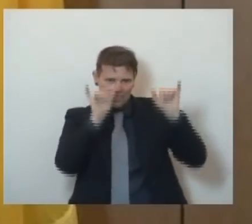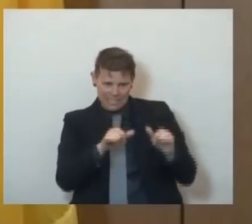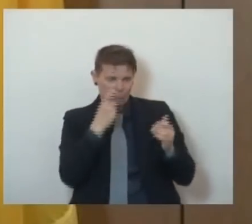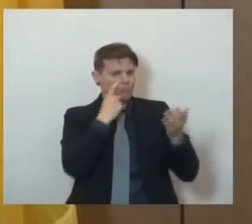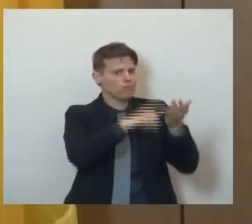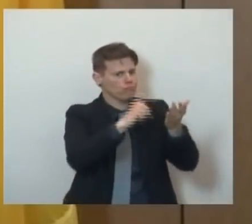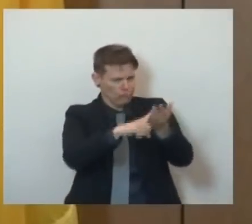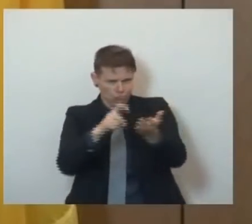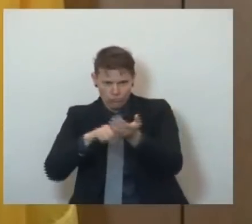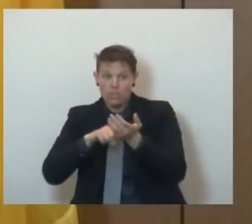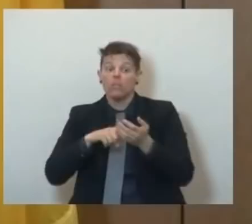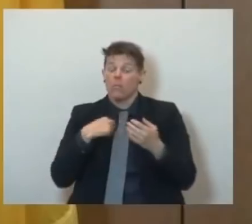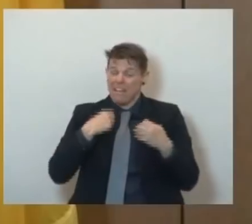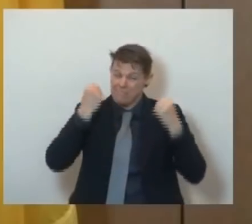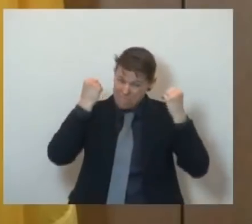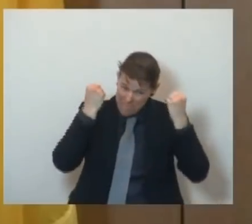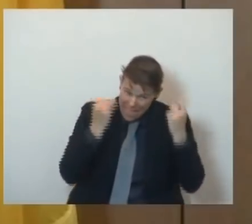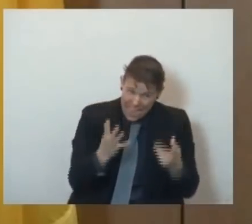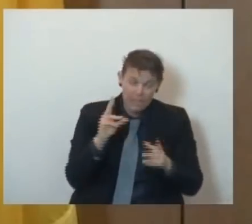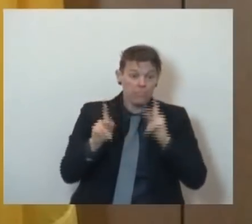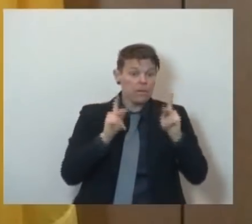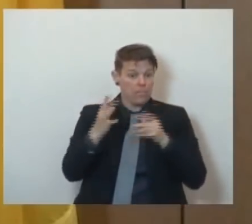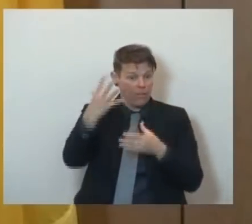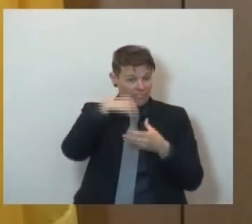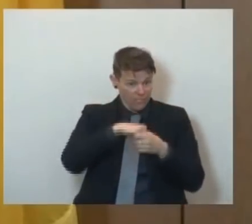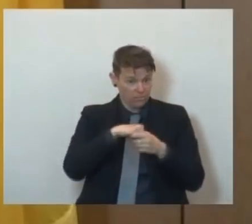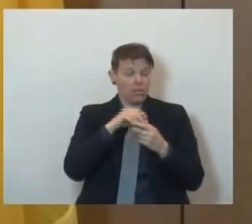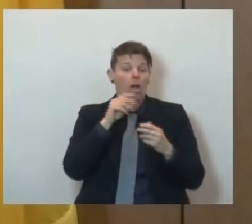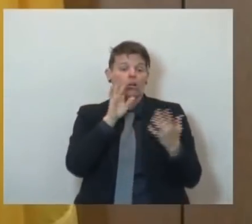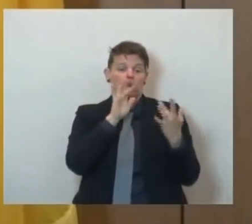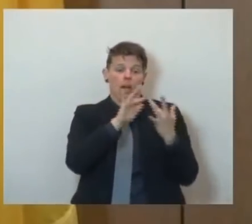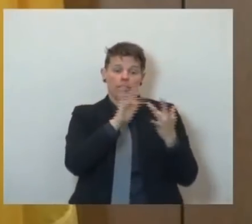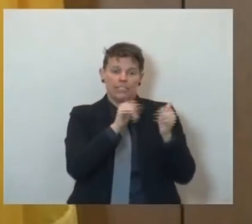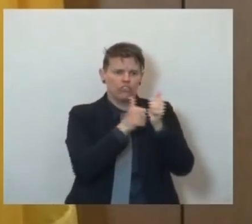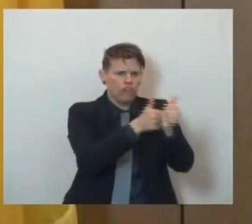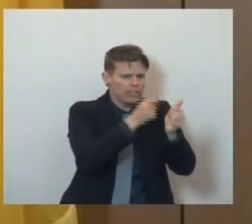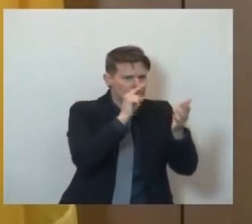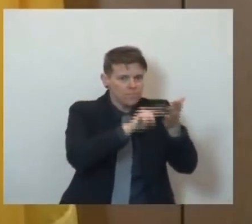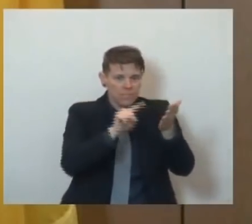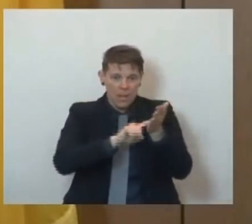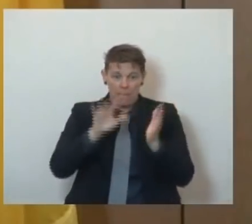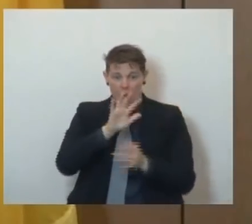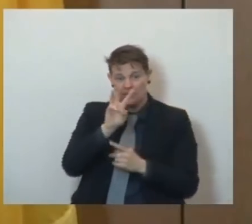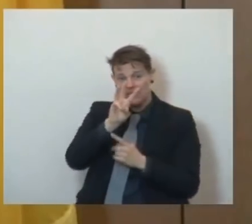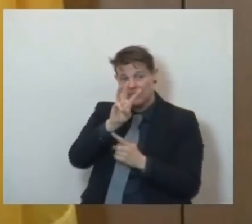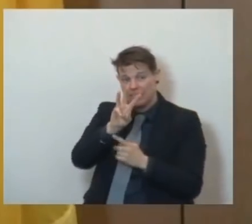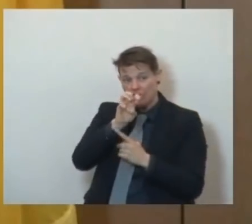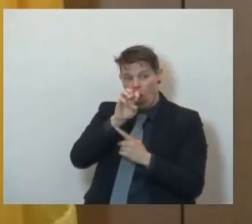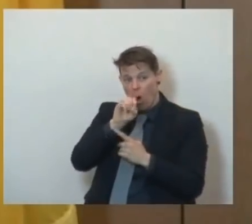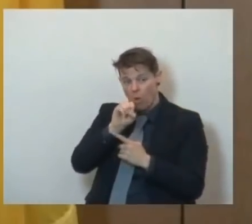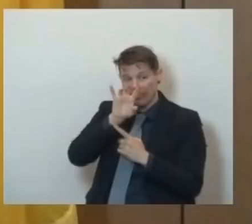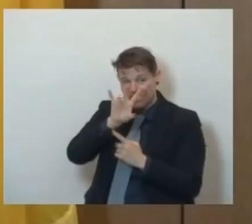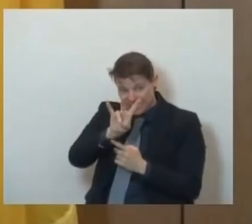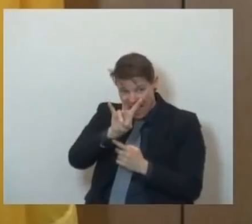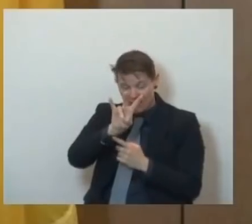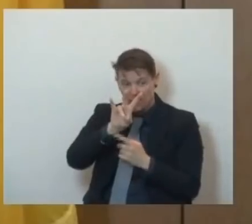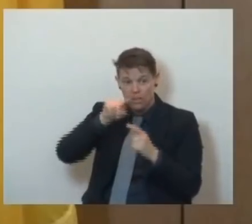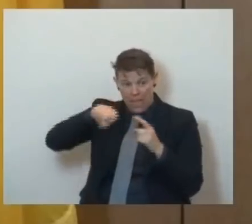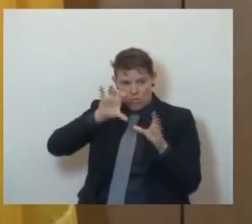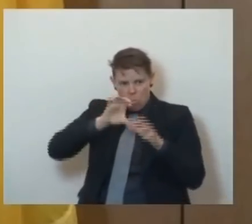really effective contact tracing. It's like 670 people doing just that work in a very cohesive